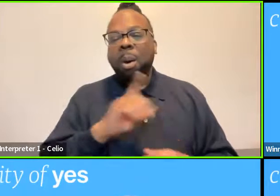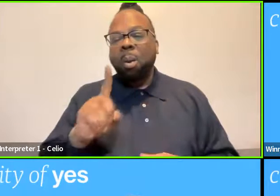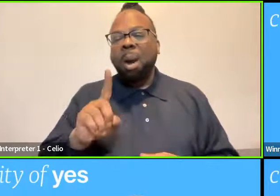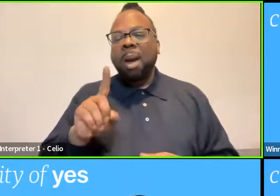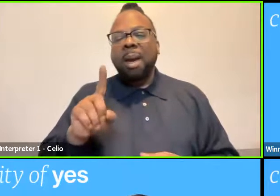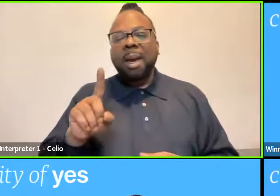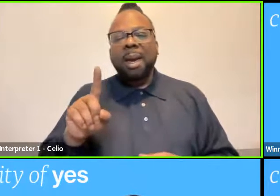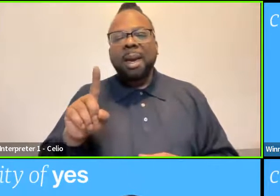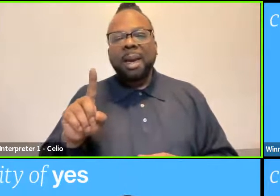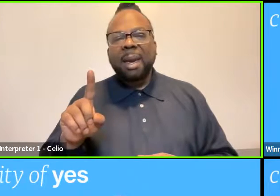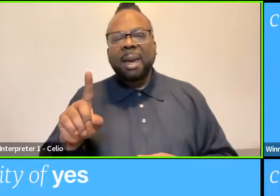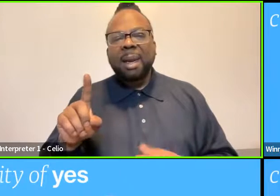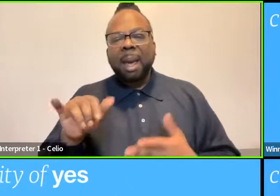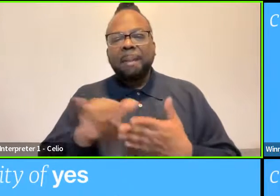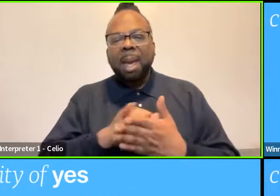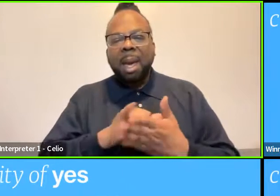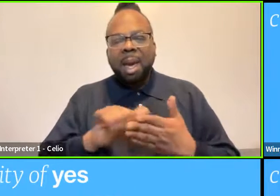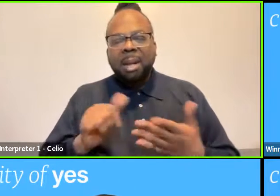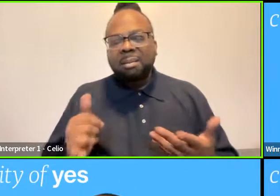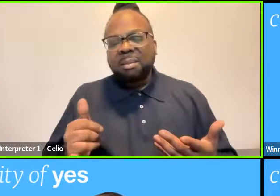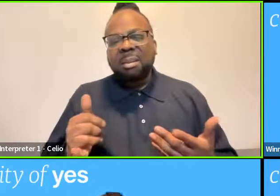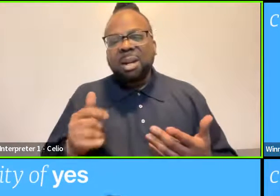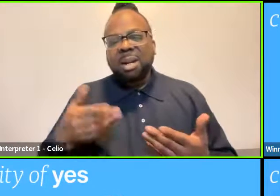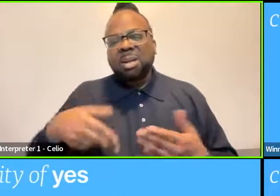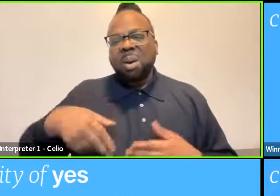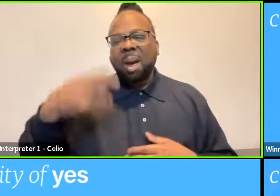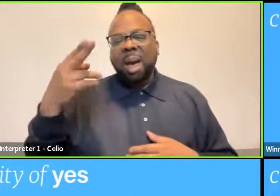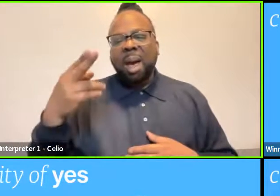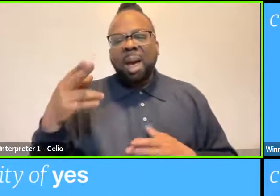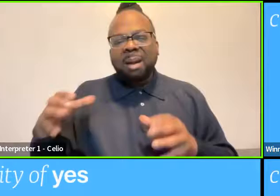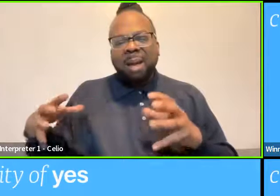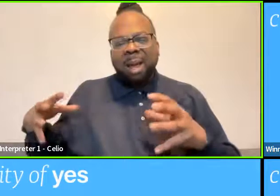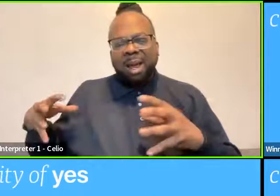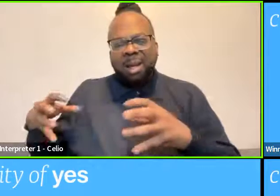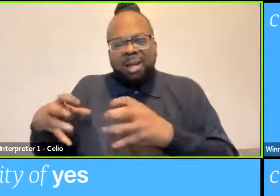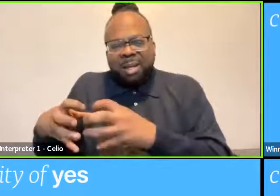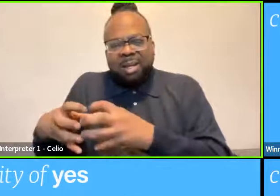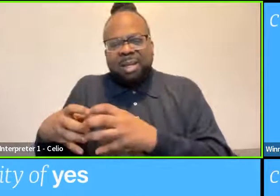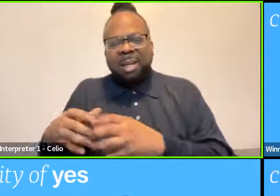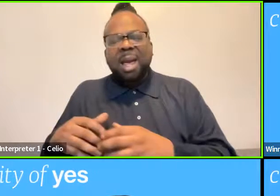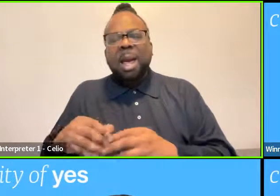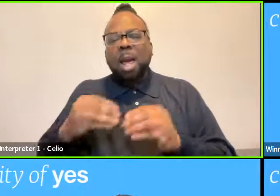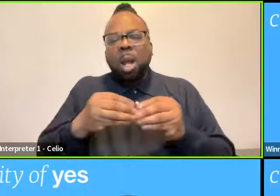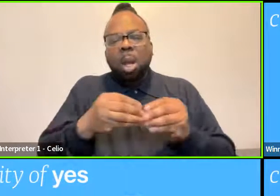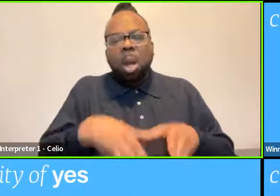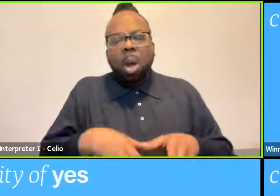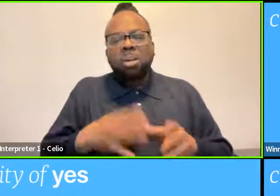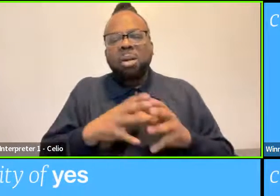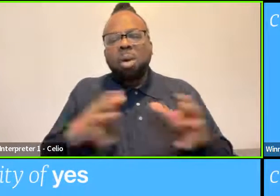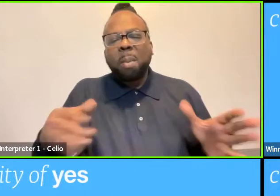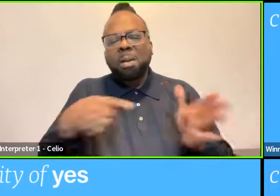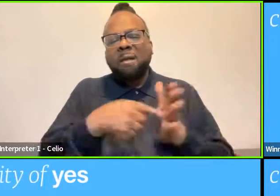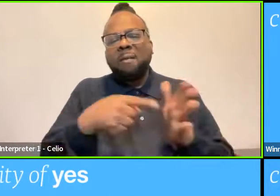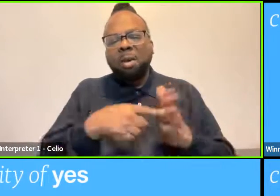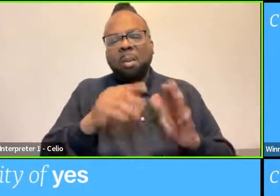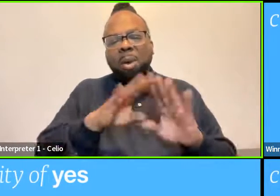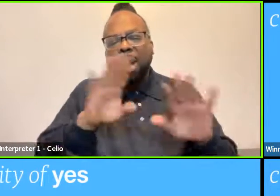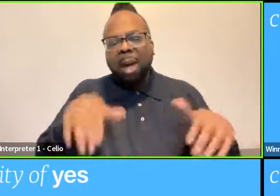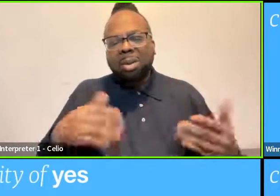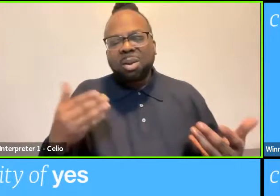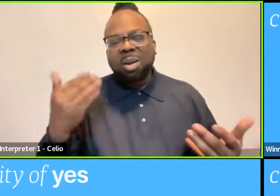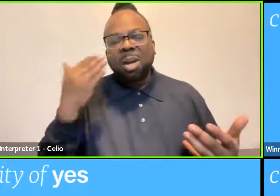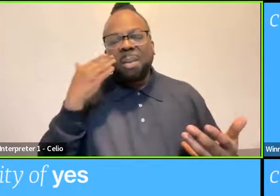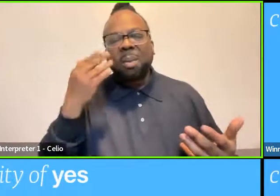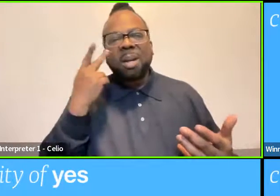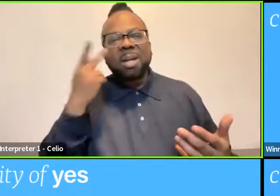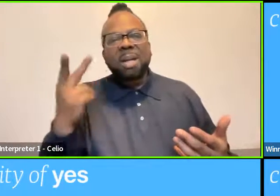So high density, loss of so much affordable housing, but we are kind of built up already, except for the empty office buildings